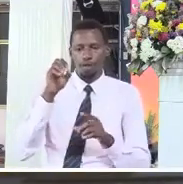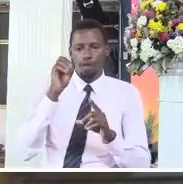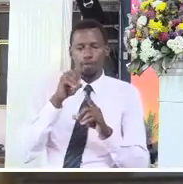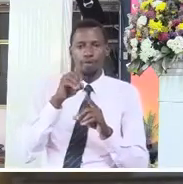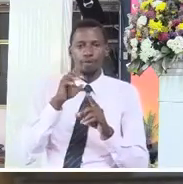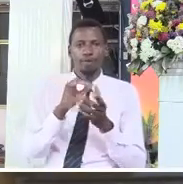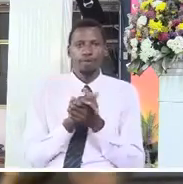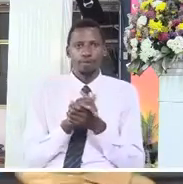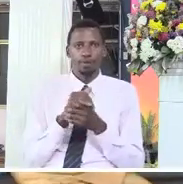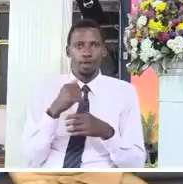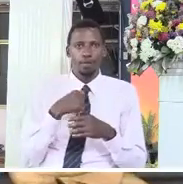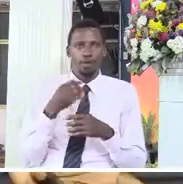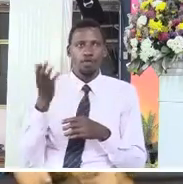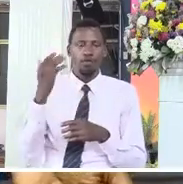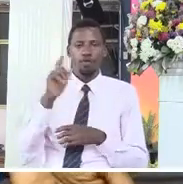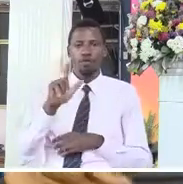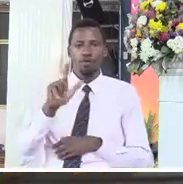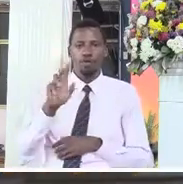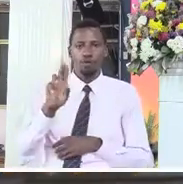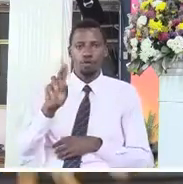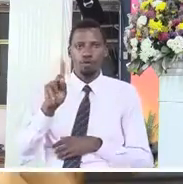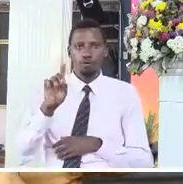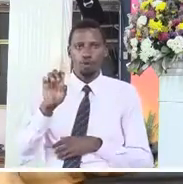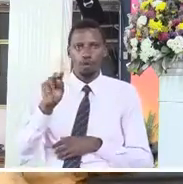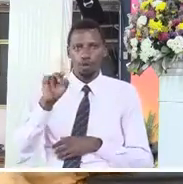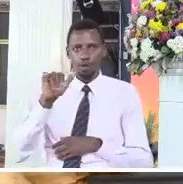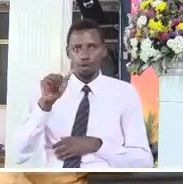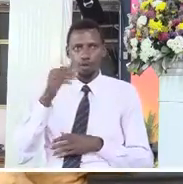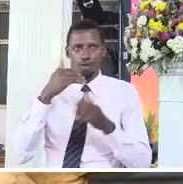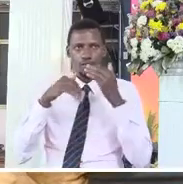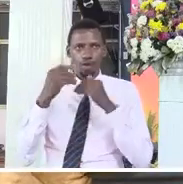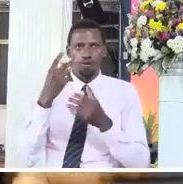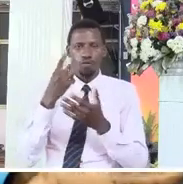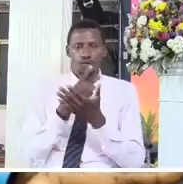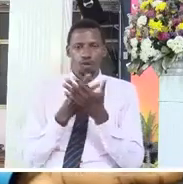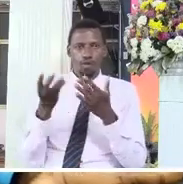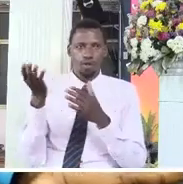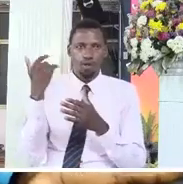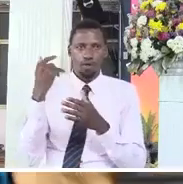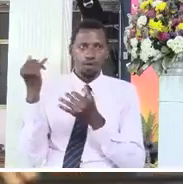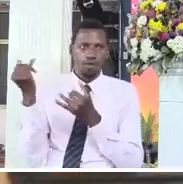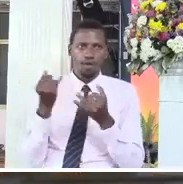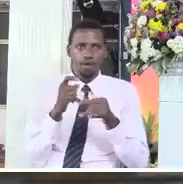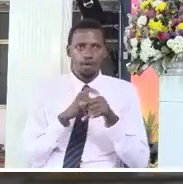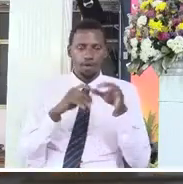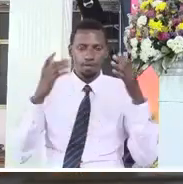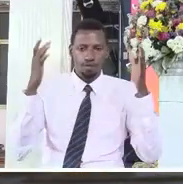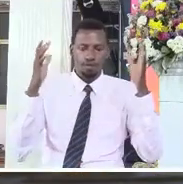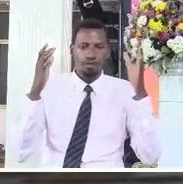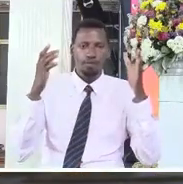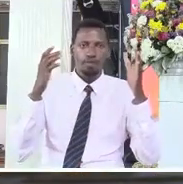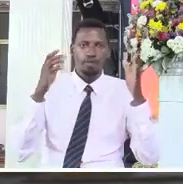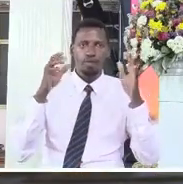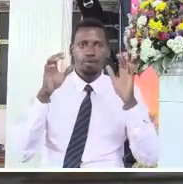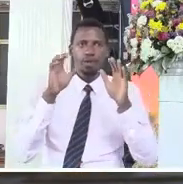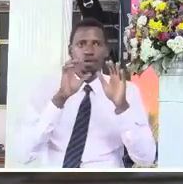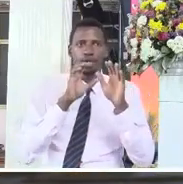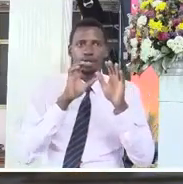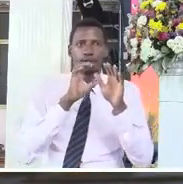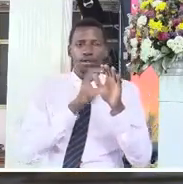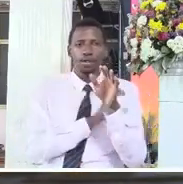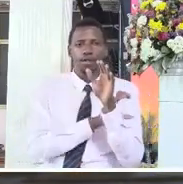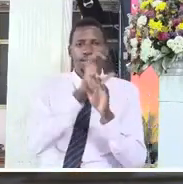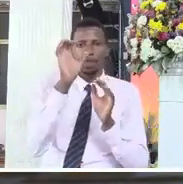Lukenya University 2 weeks ago. I was invited during the celebration of their charter. I was invited on capacity as